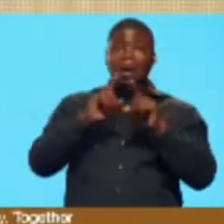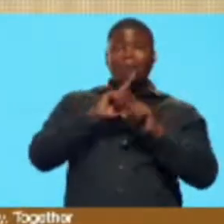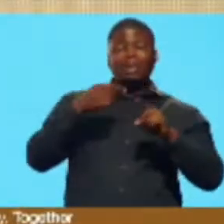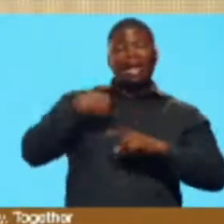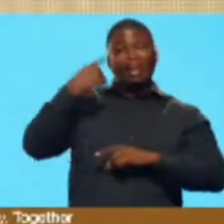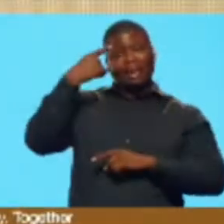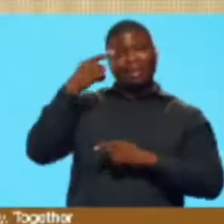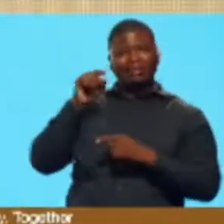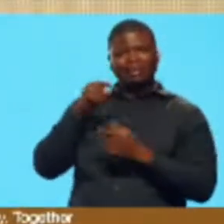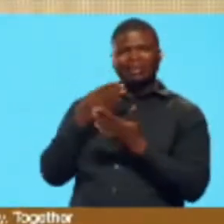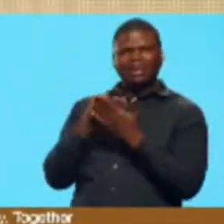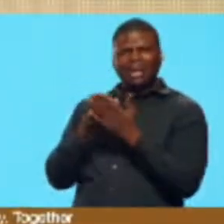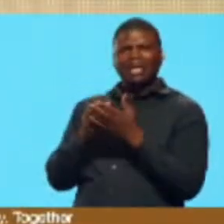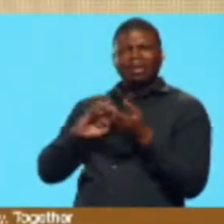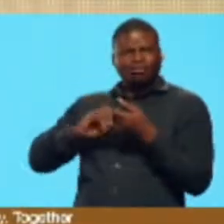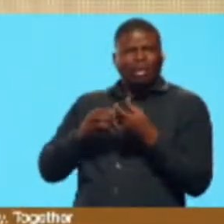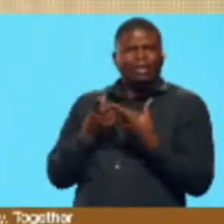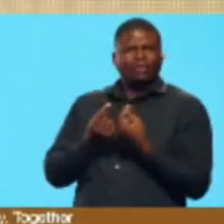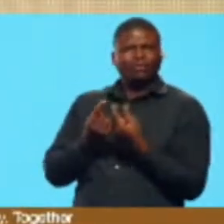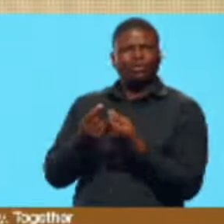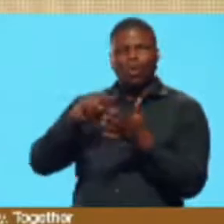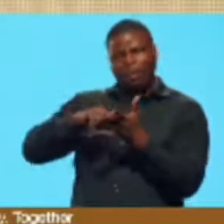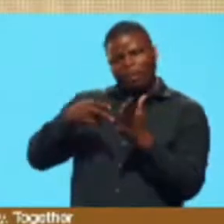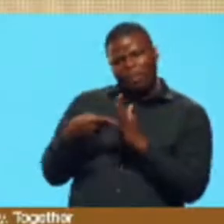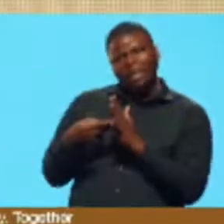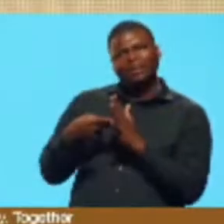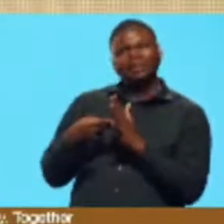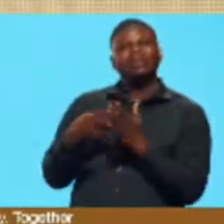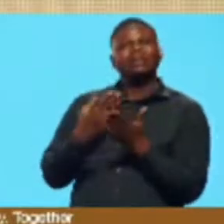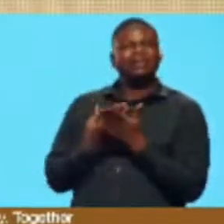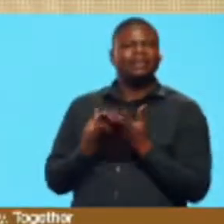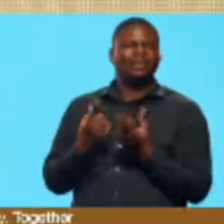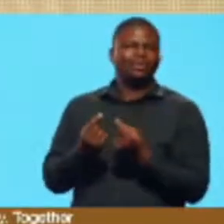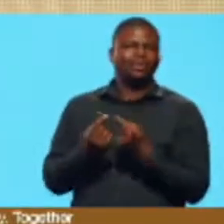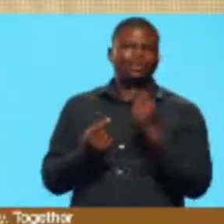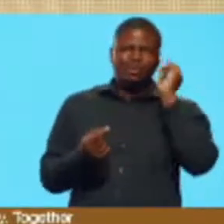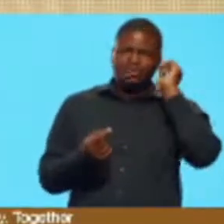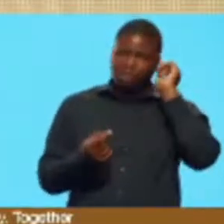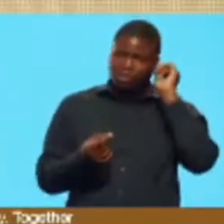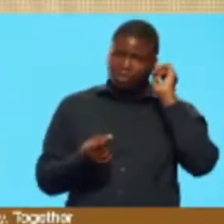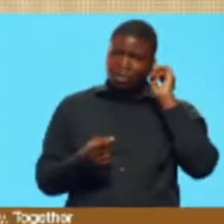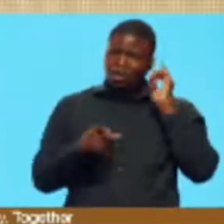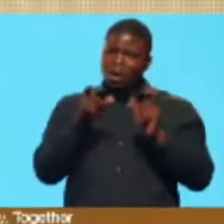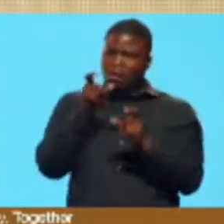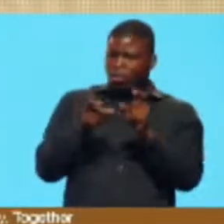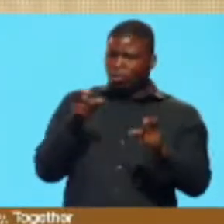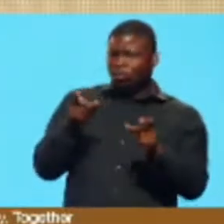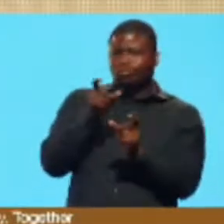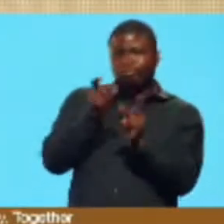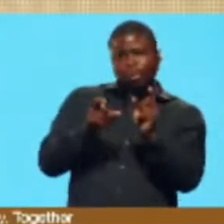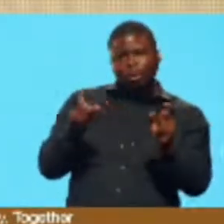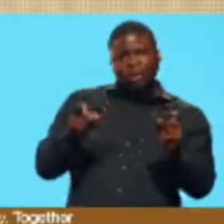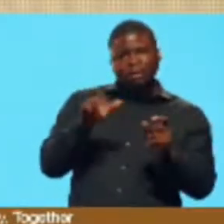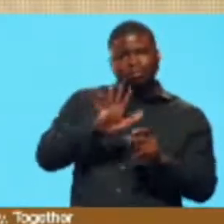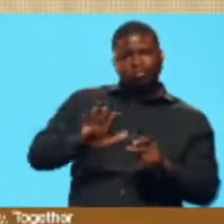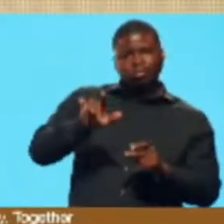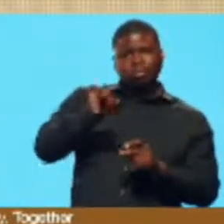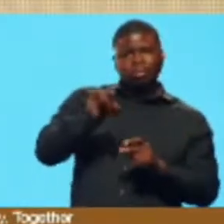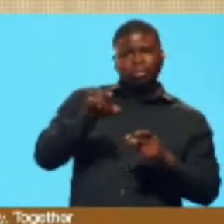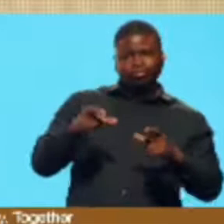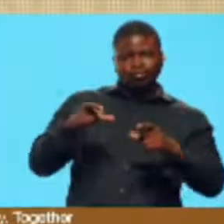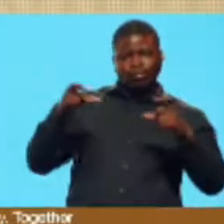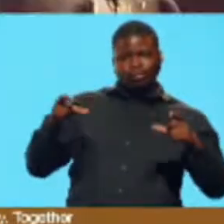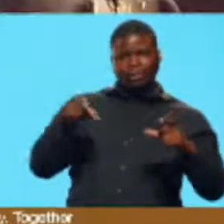of juxtaposing these plans against these population trends as we know them, and to see exactly what is the